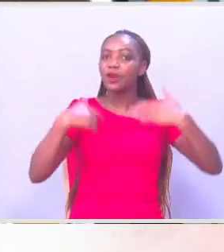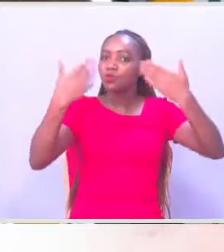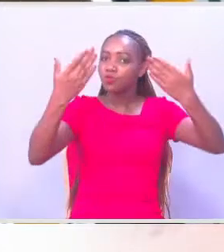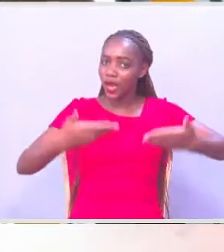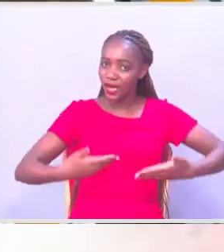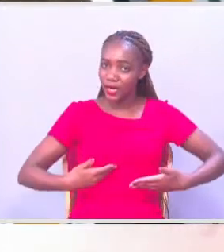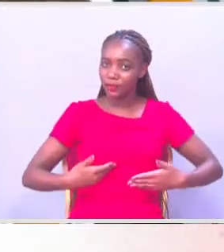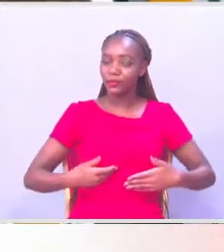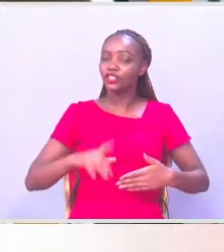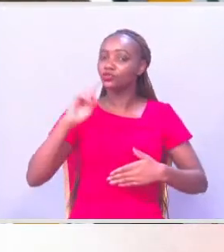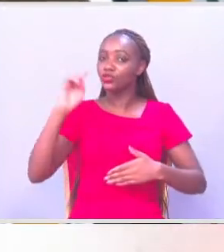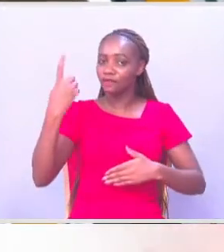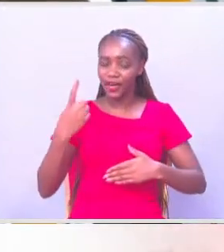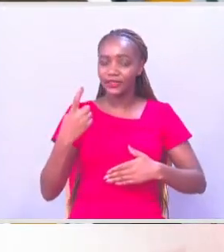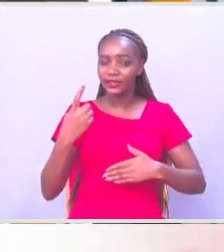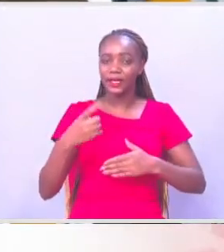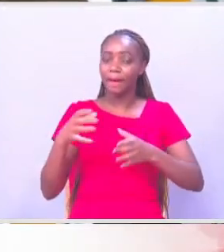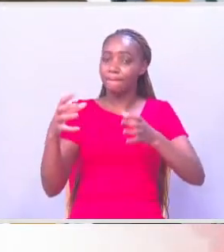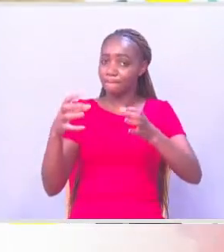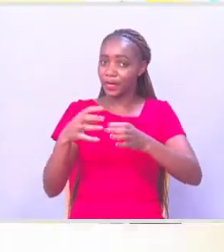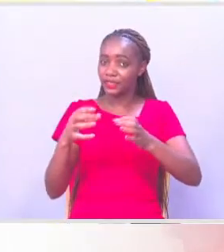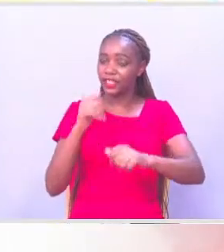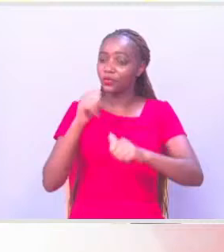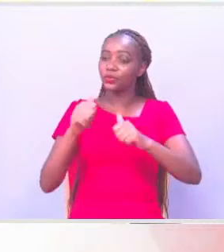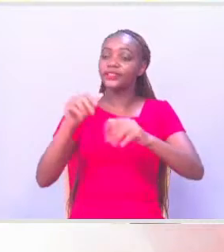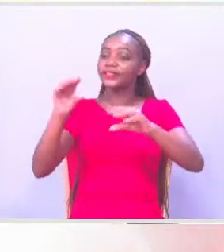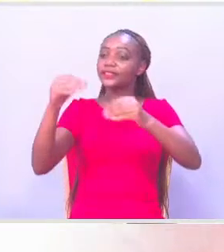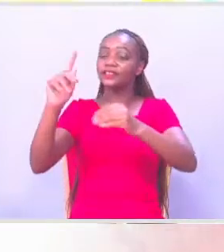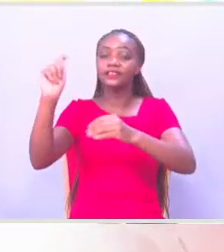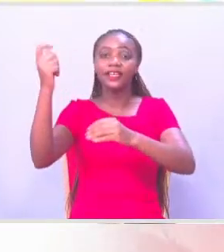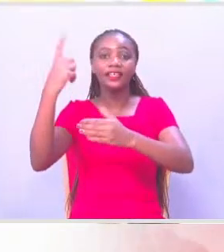the first opposition party to have given Kenya